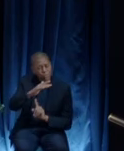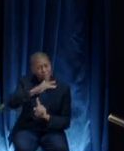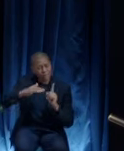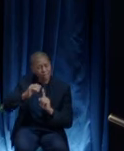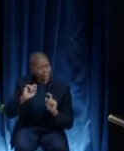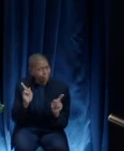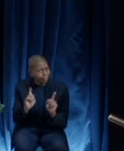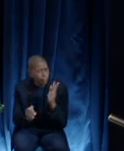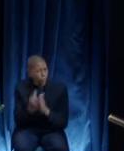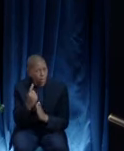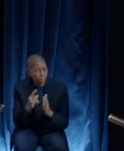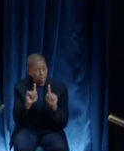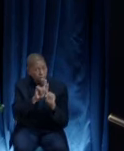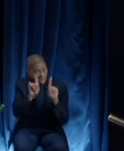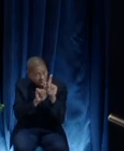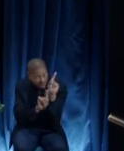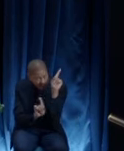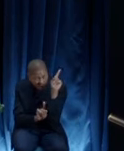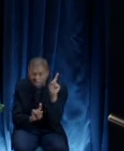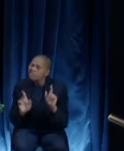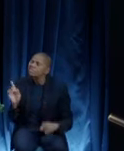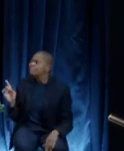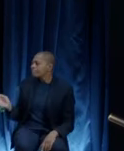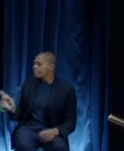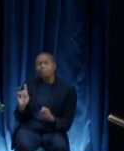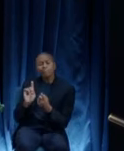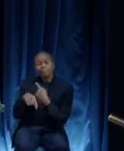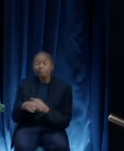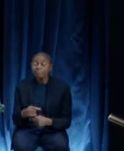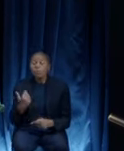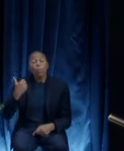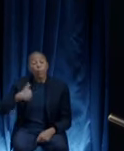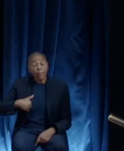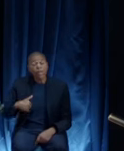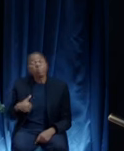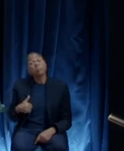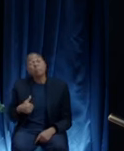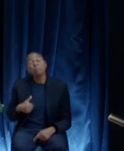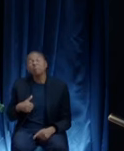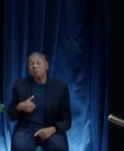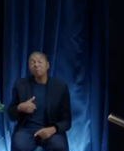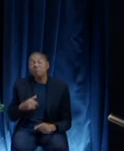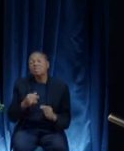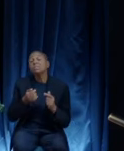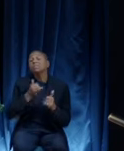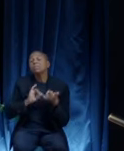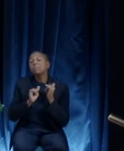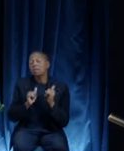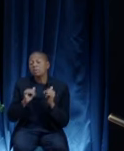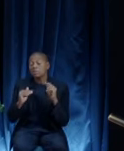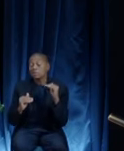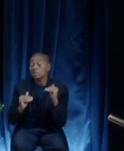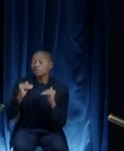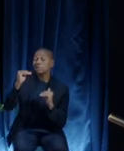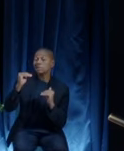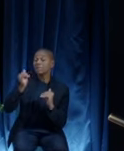The position of ordinary women does go up and down across most of history, really. It will depend as well,